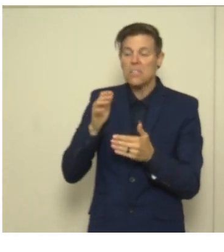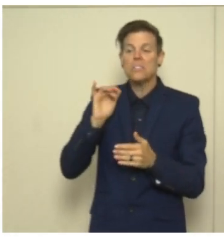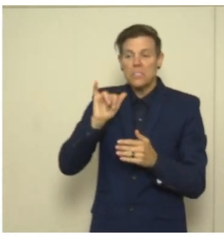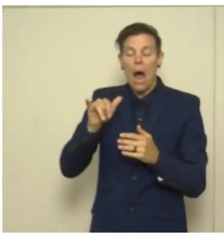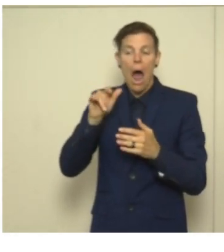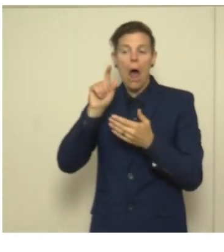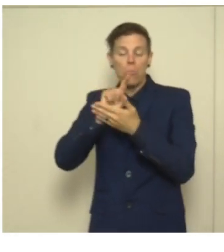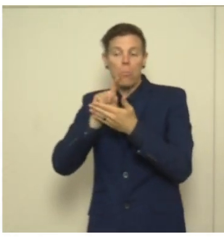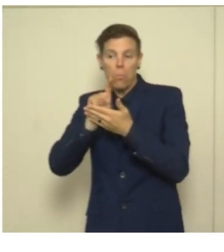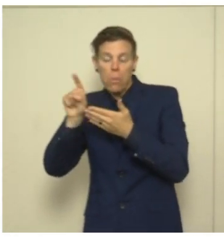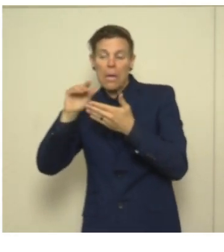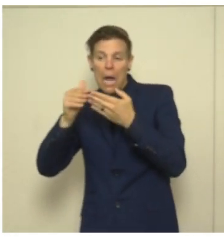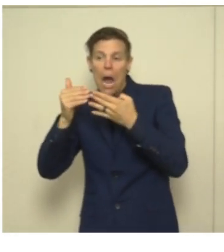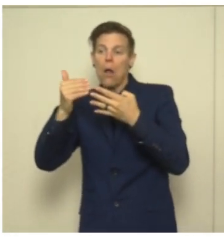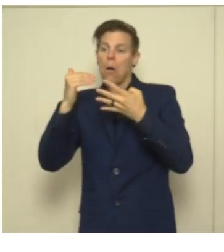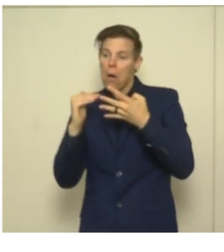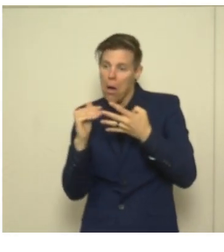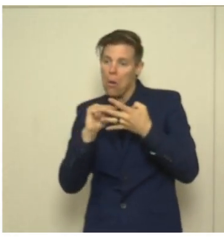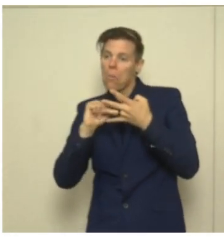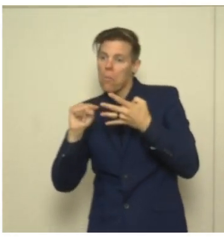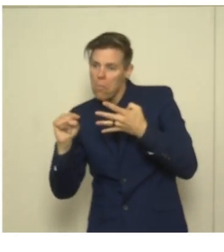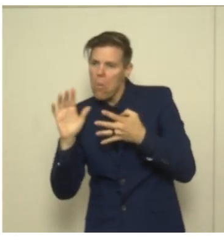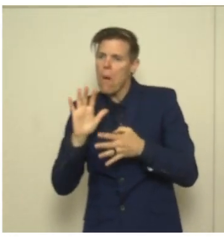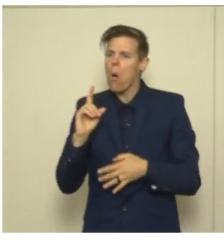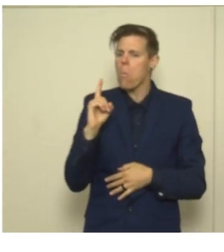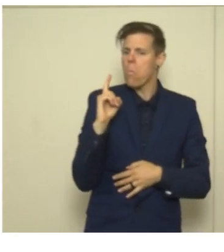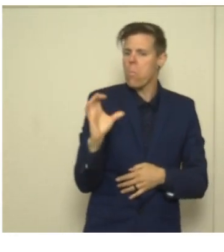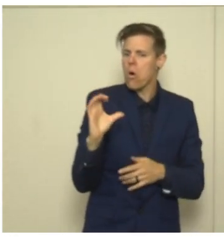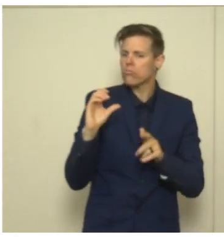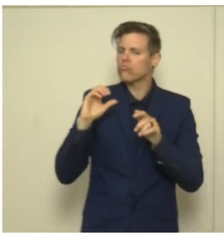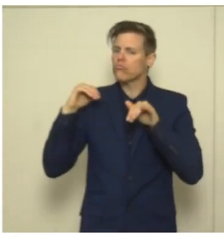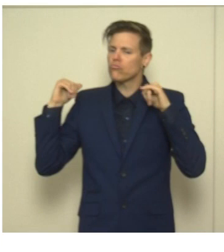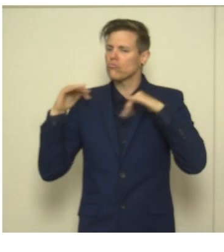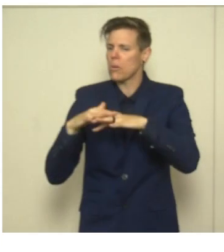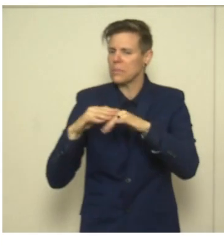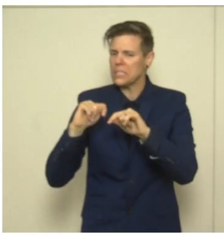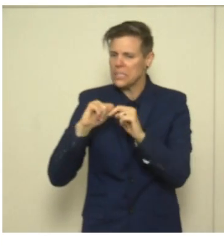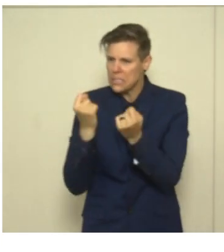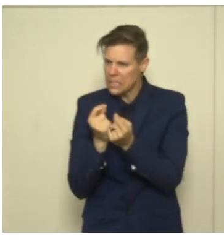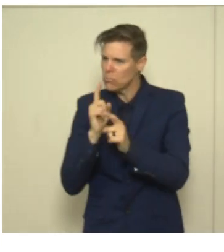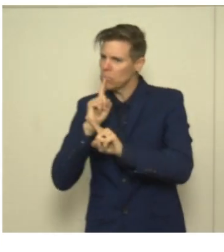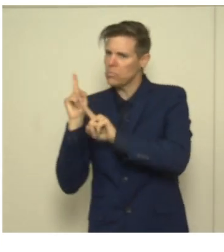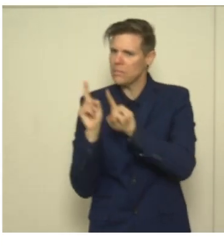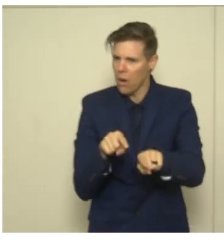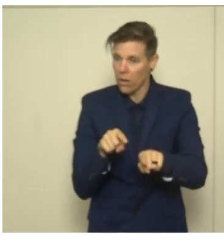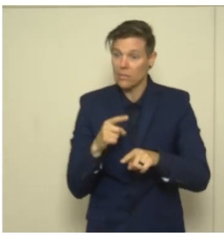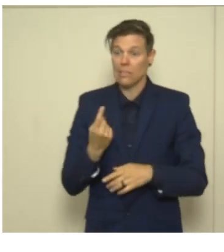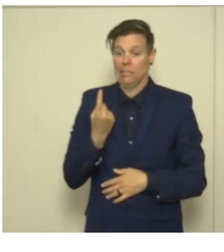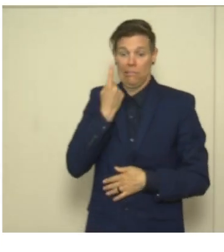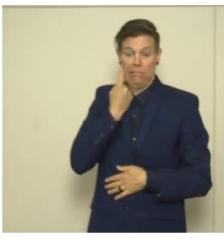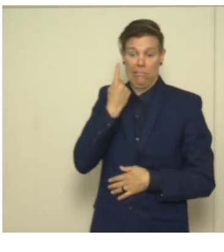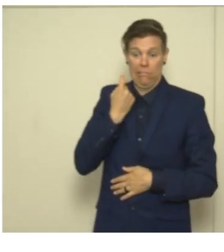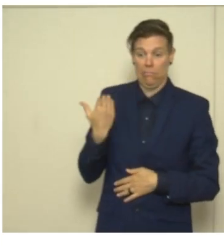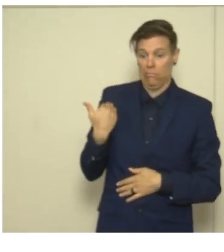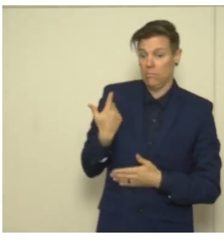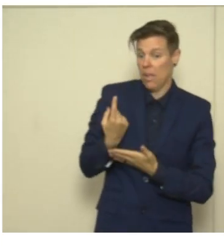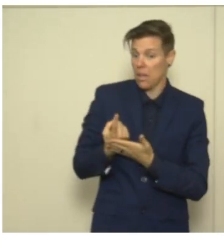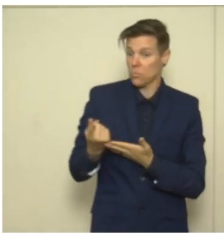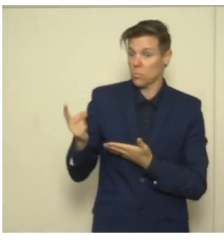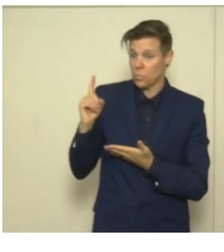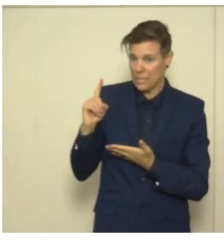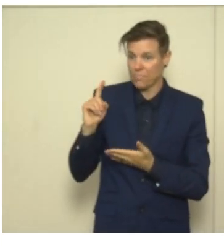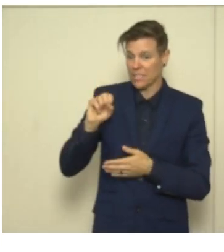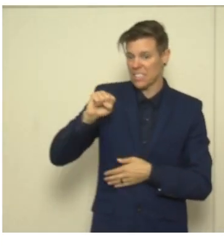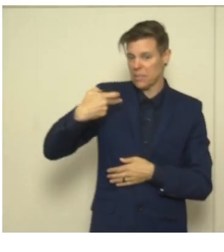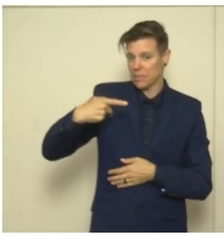above 100 rapid responses in a week. Now look where we are last week. September 14th to the 20th,